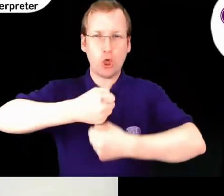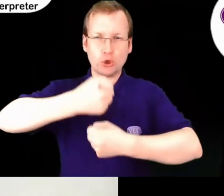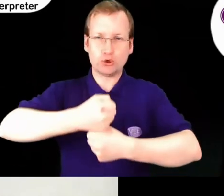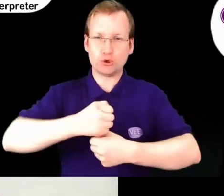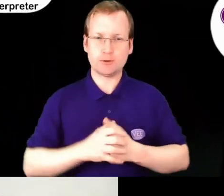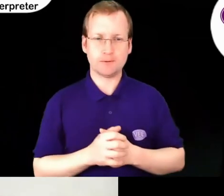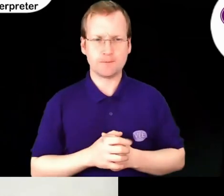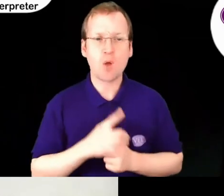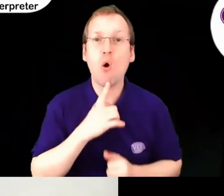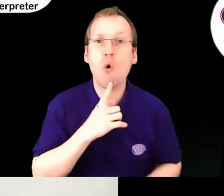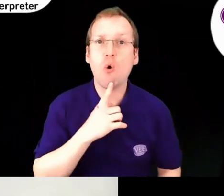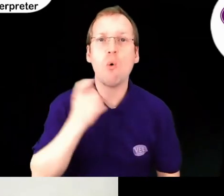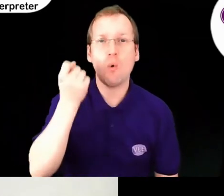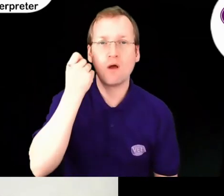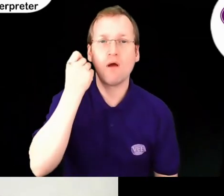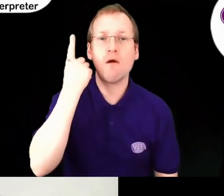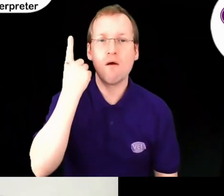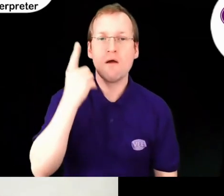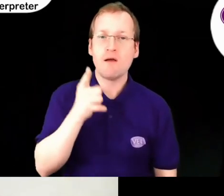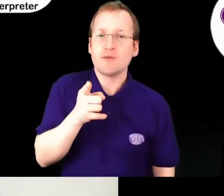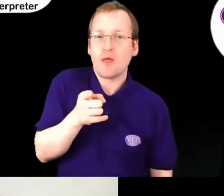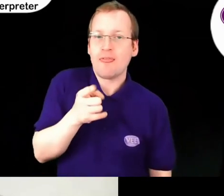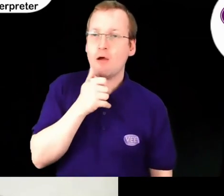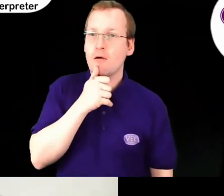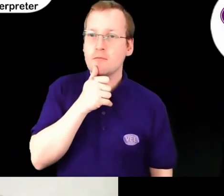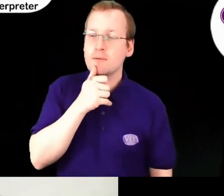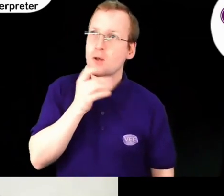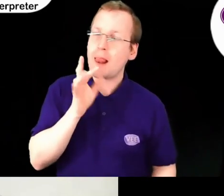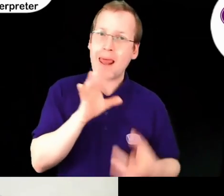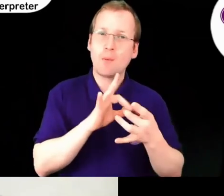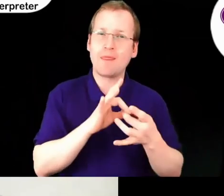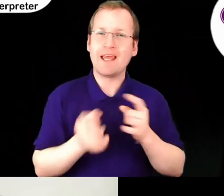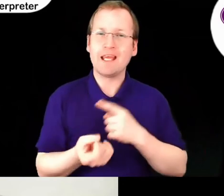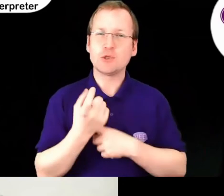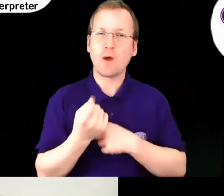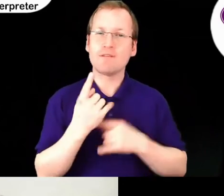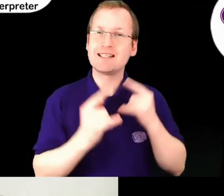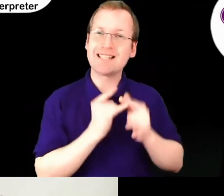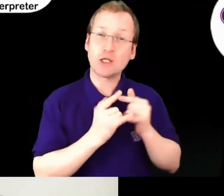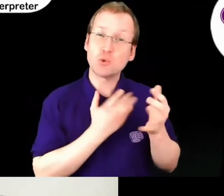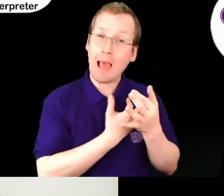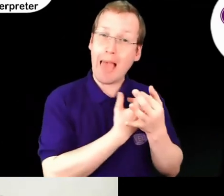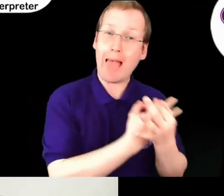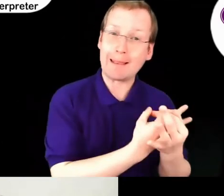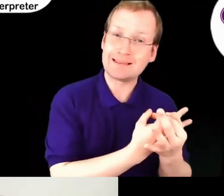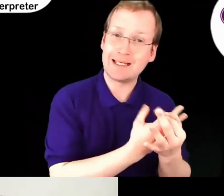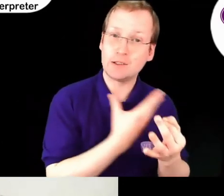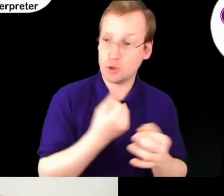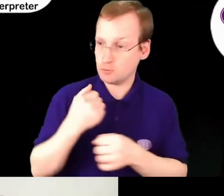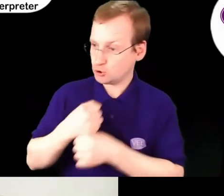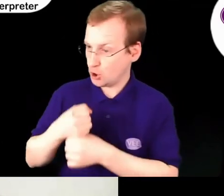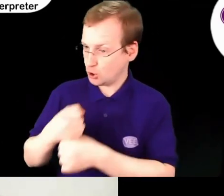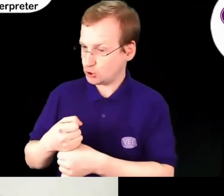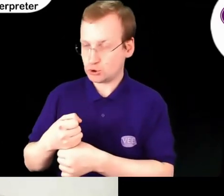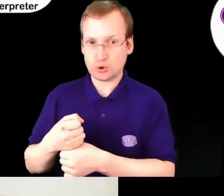Oh, I see. So that could be to do with the issues regard to sexuality and how some churches want to kind